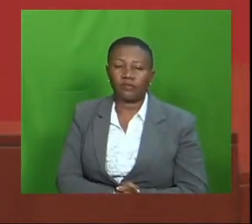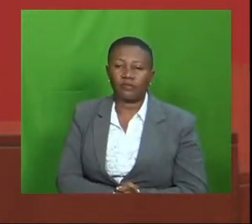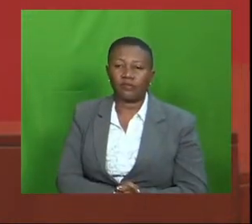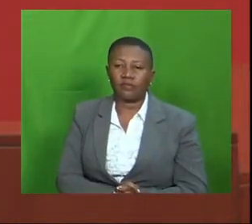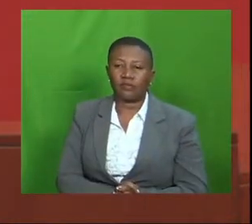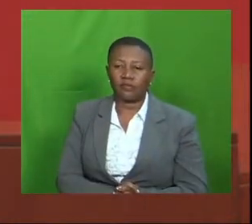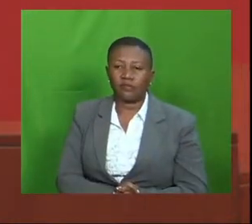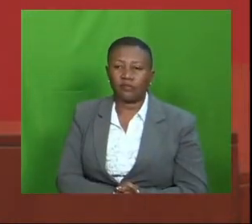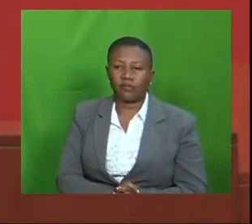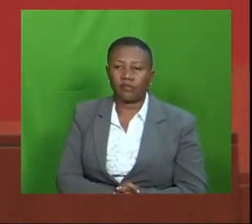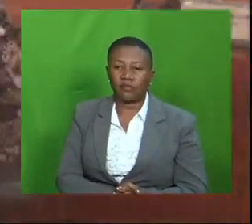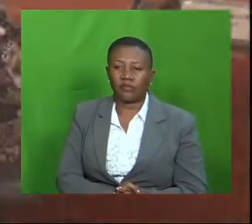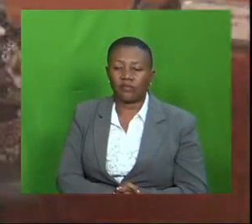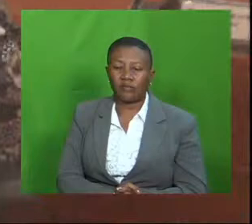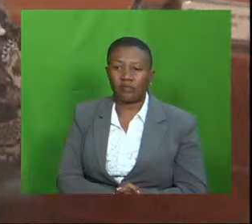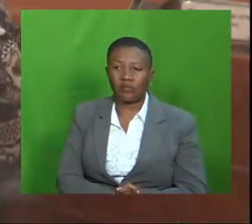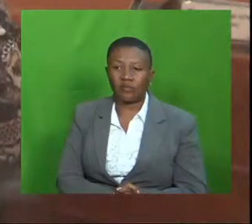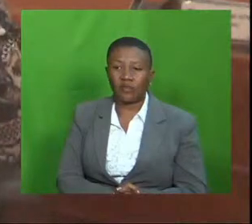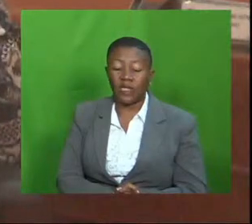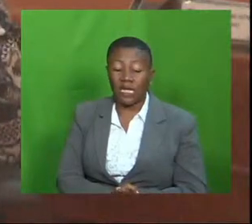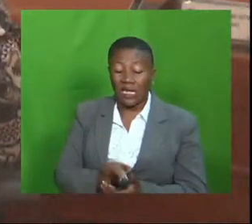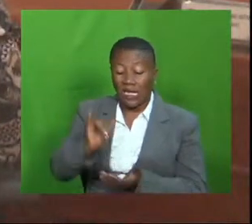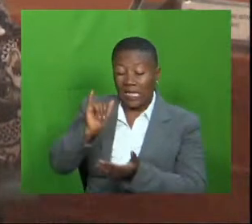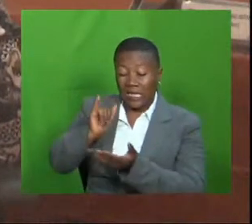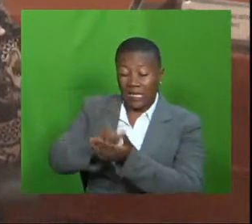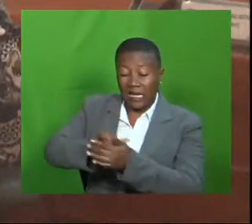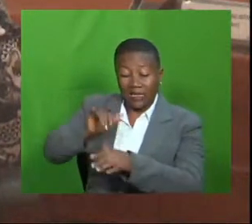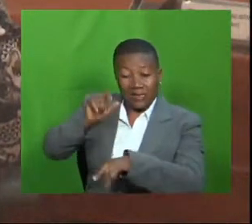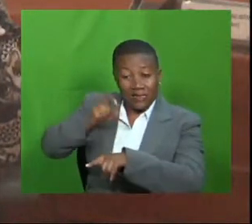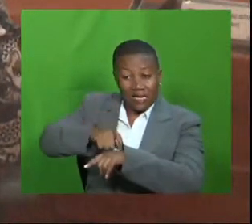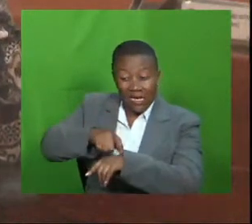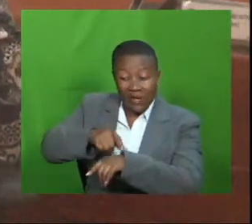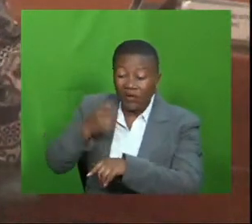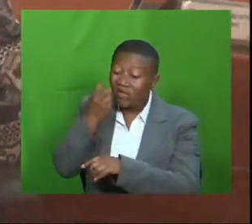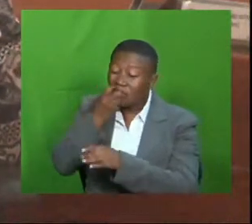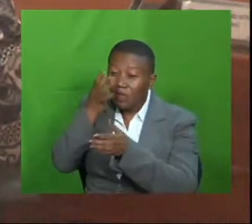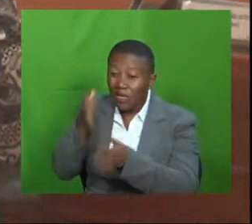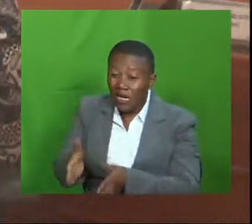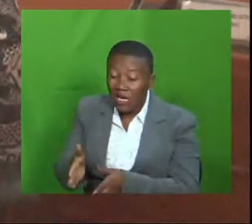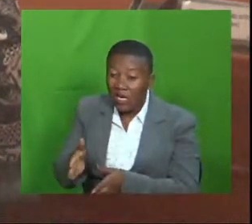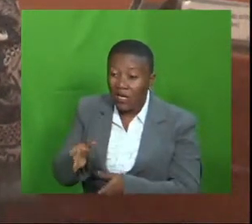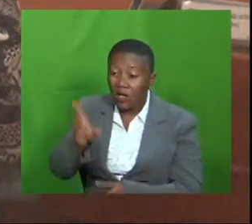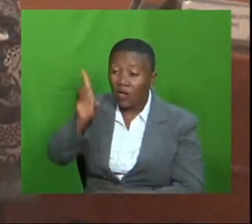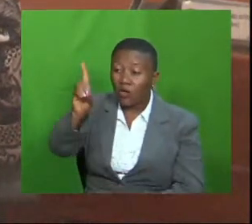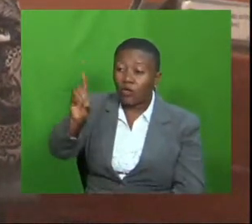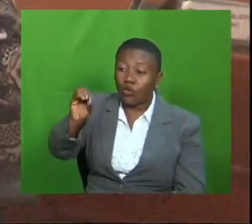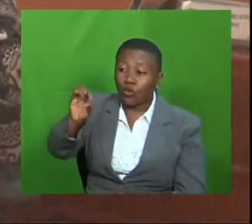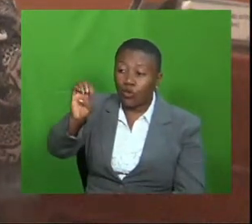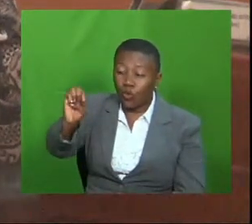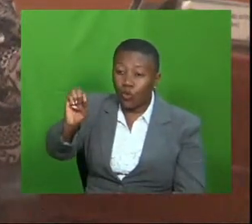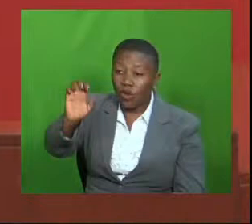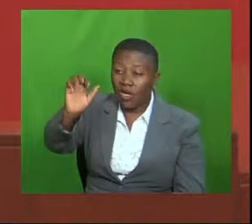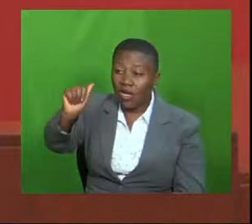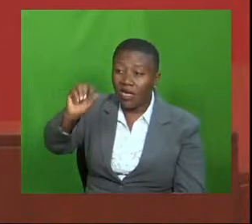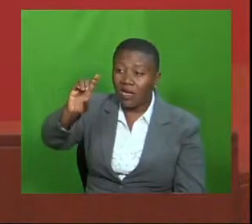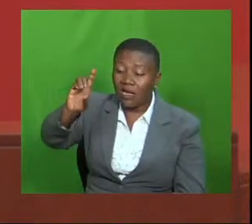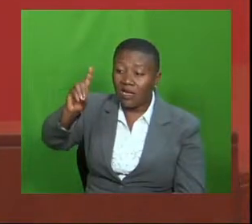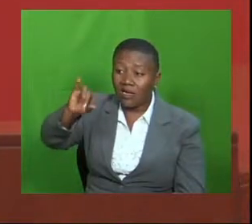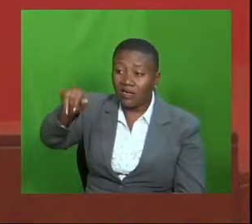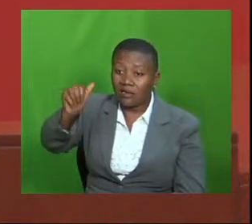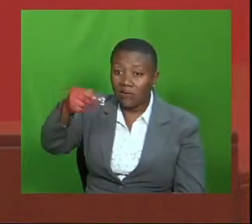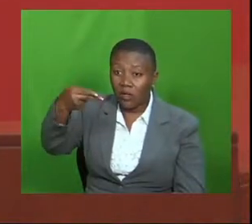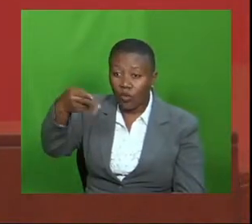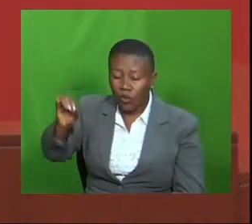The Right Honorable Do Ajahu, who was presiding, called on me to